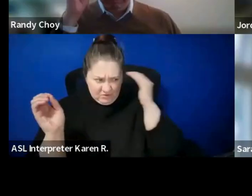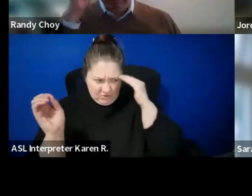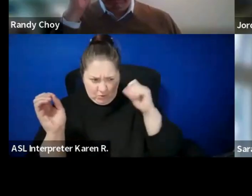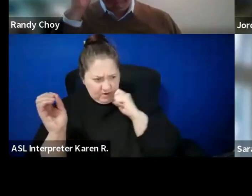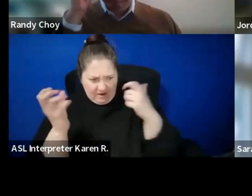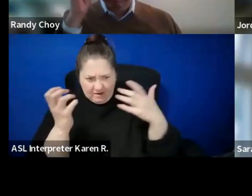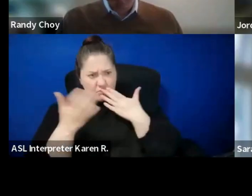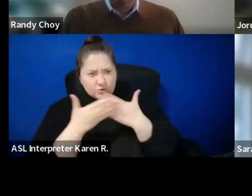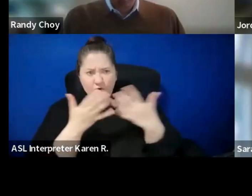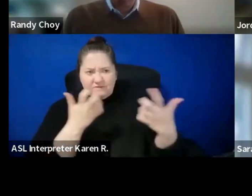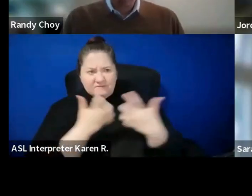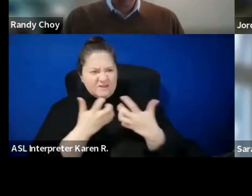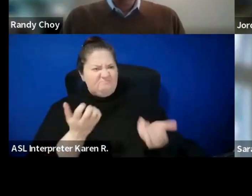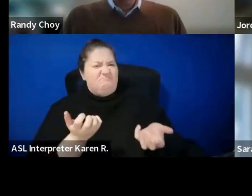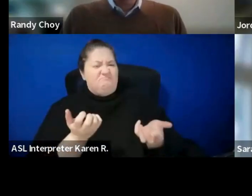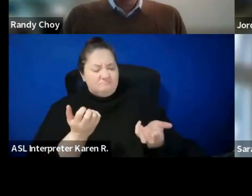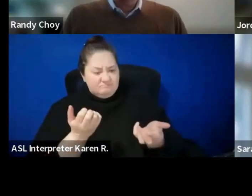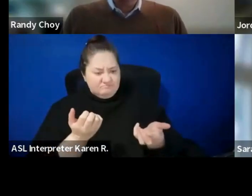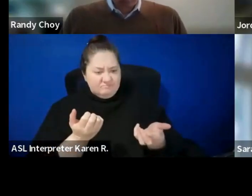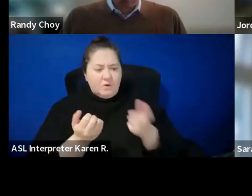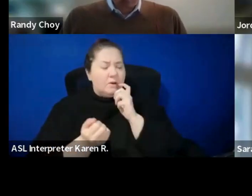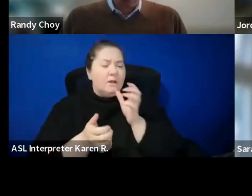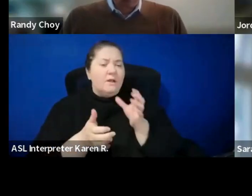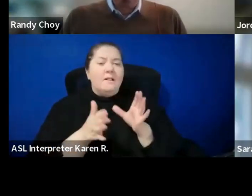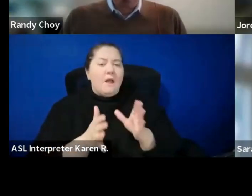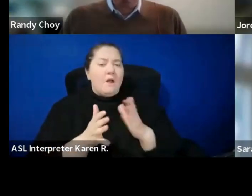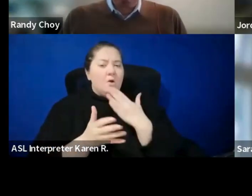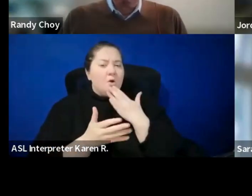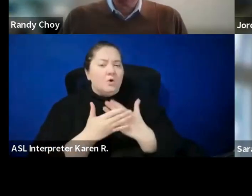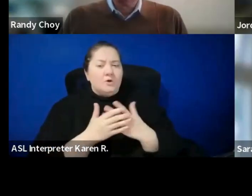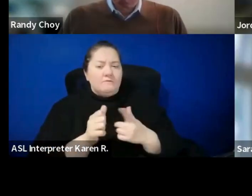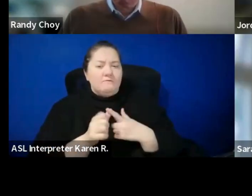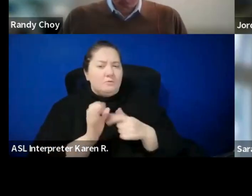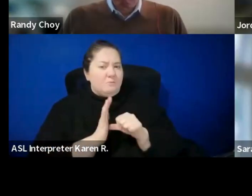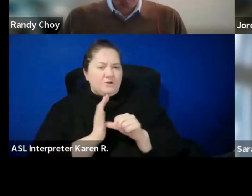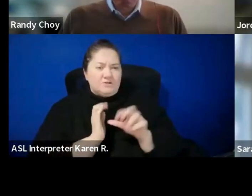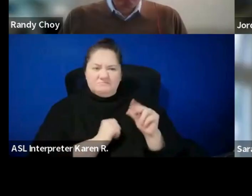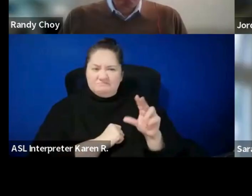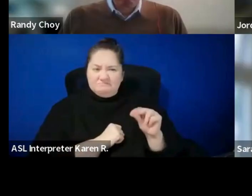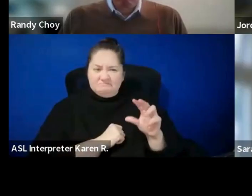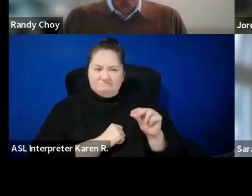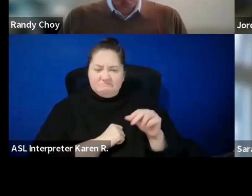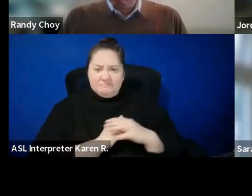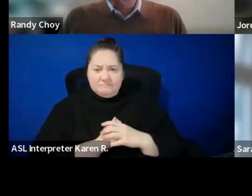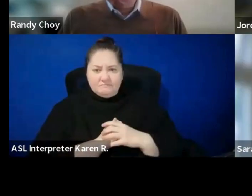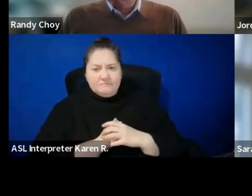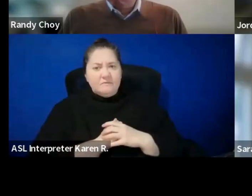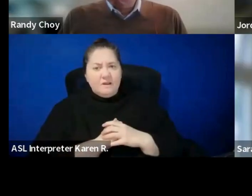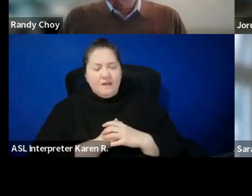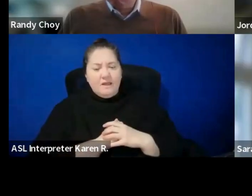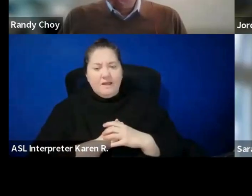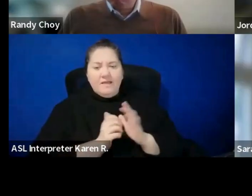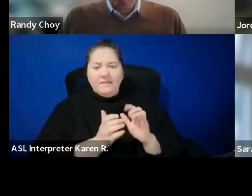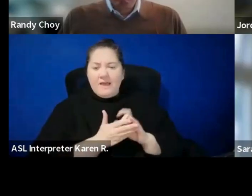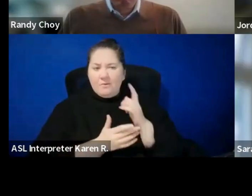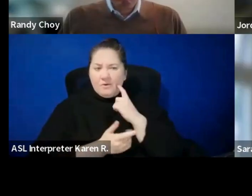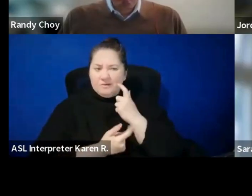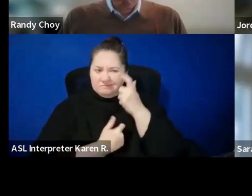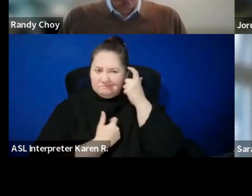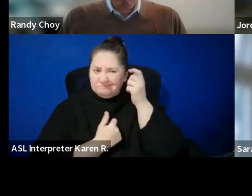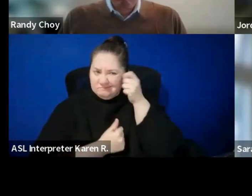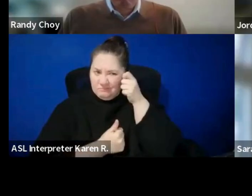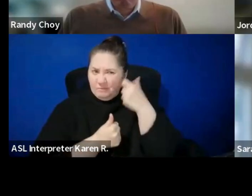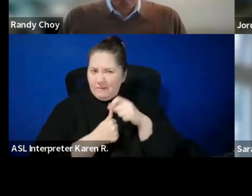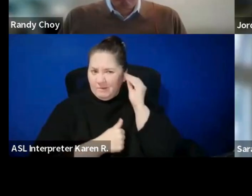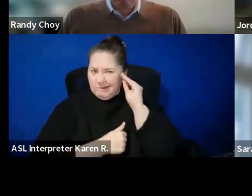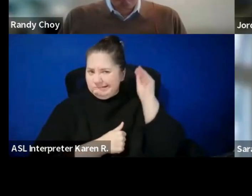research. And it really doesn't allow for a good first impression. And that will be remembered. And it's